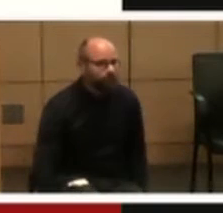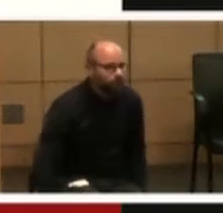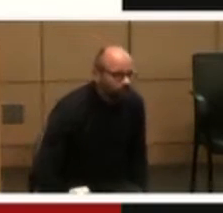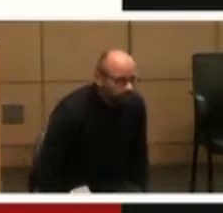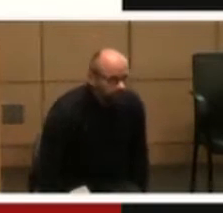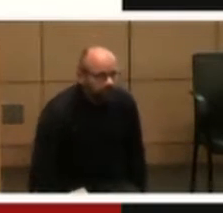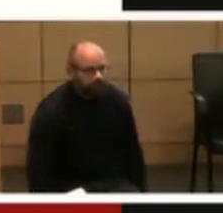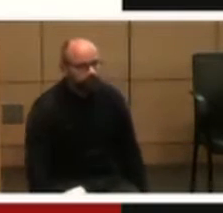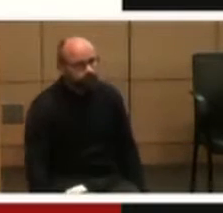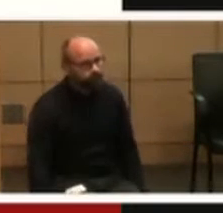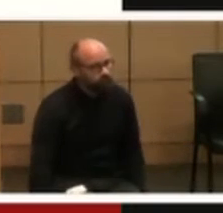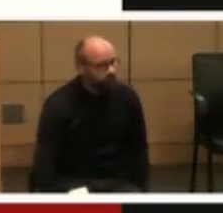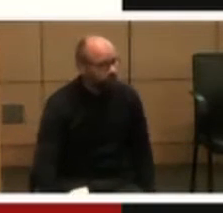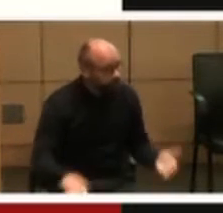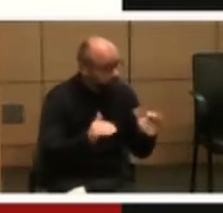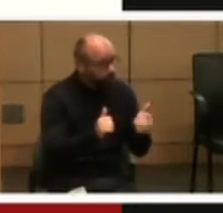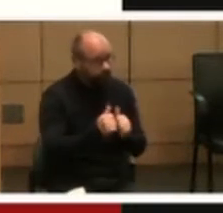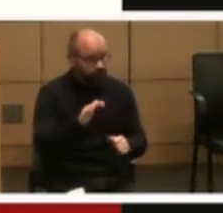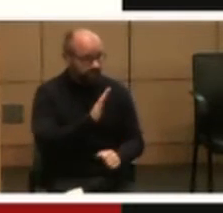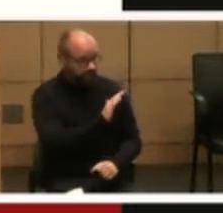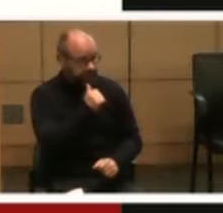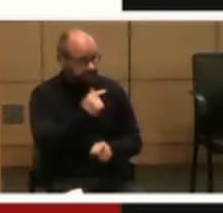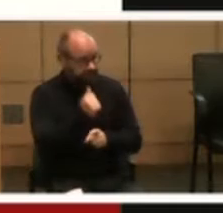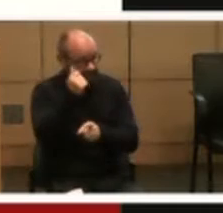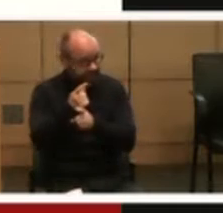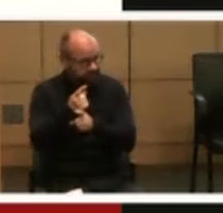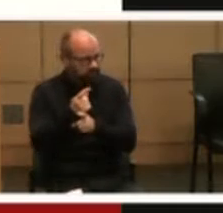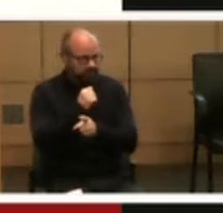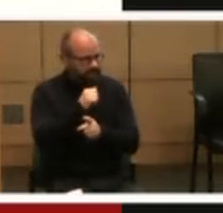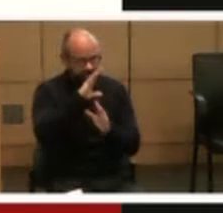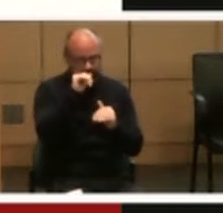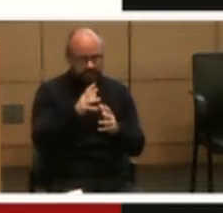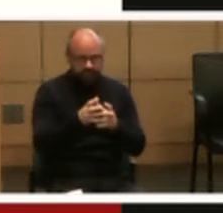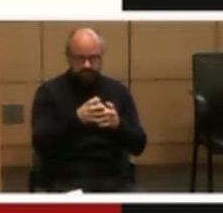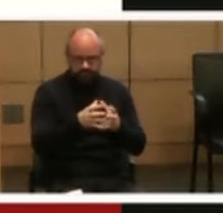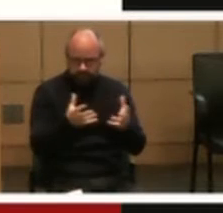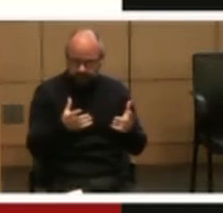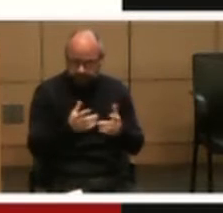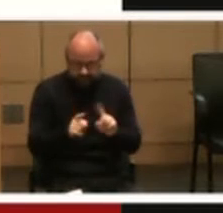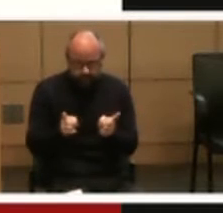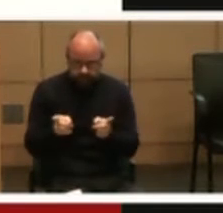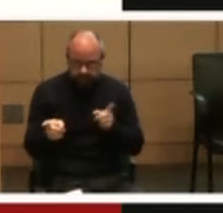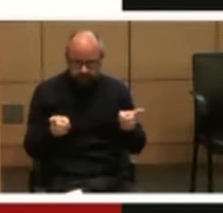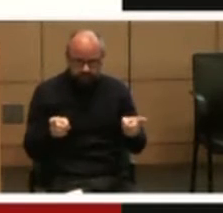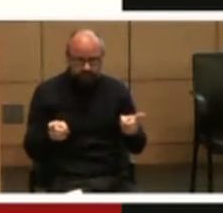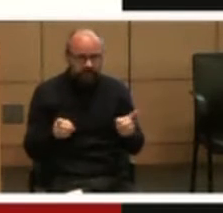siblings. You wouldn't expect quite that much of a difference in a sibling control group.